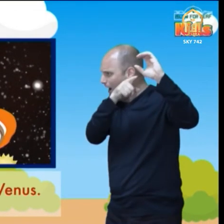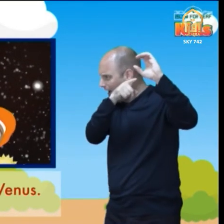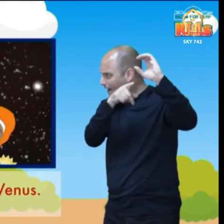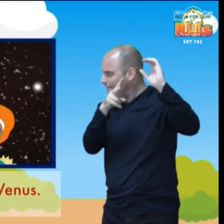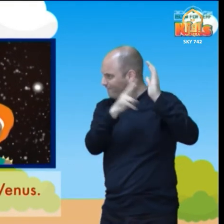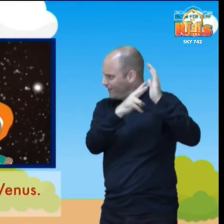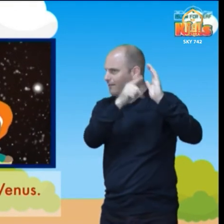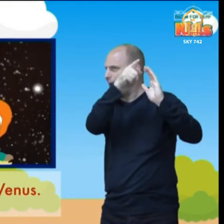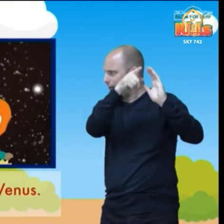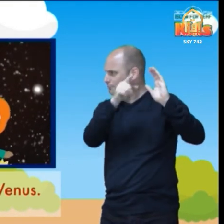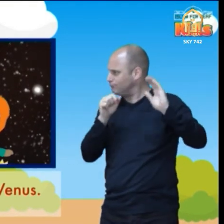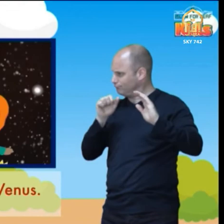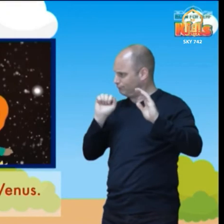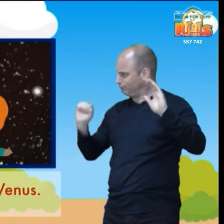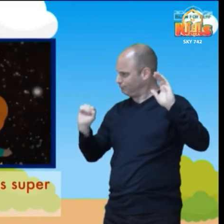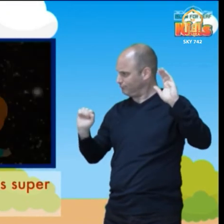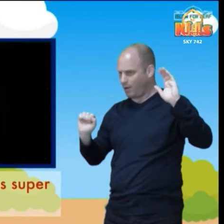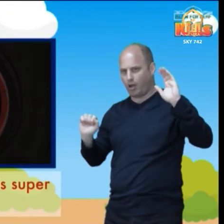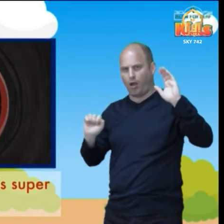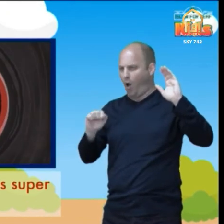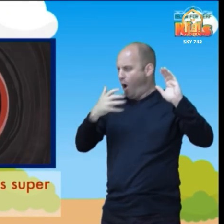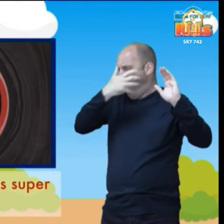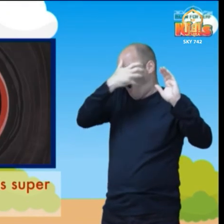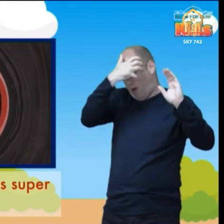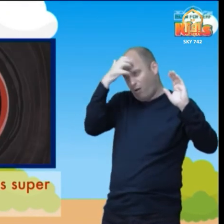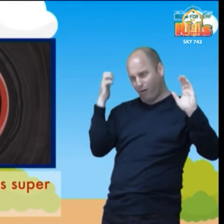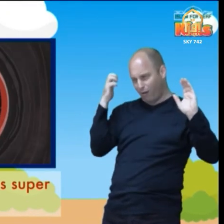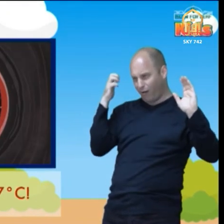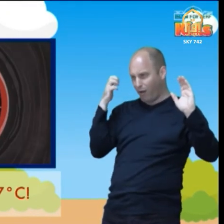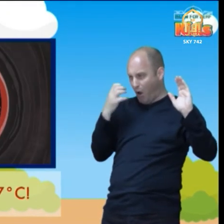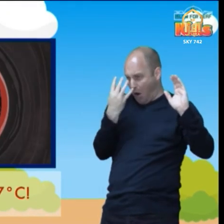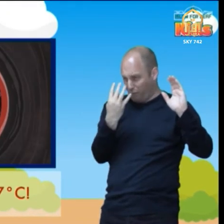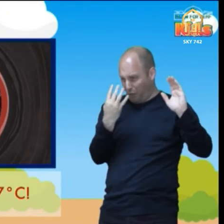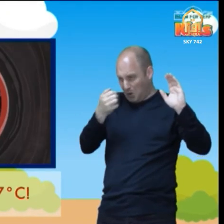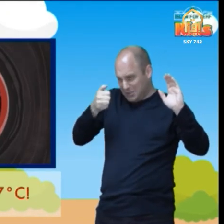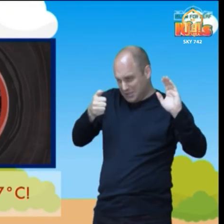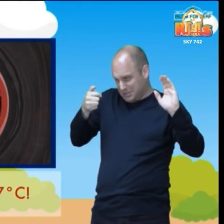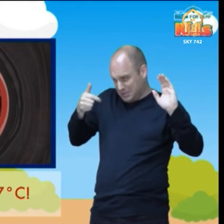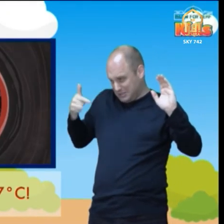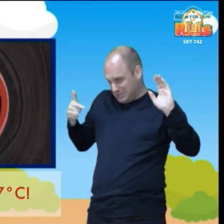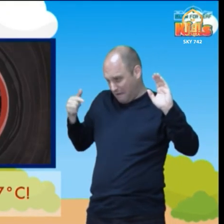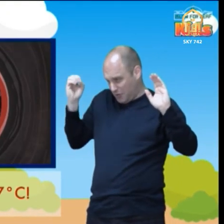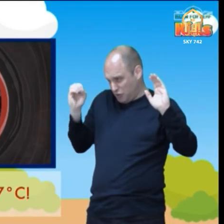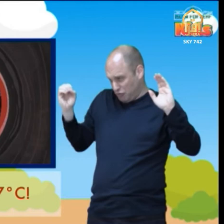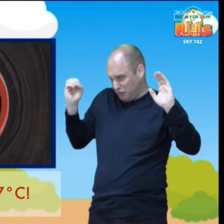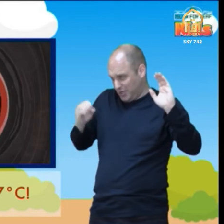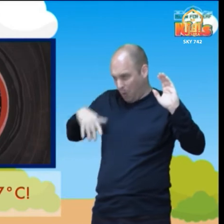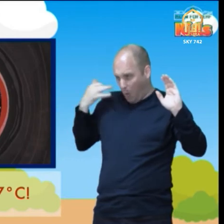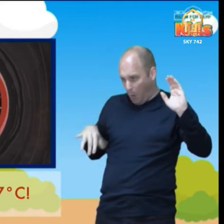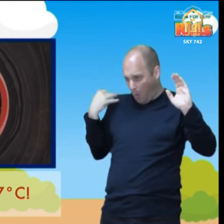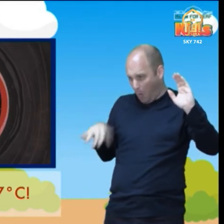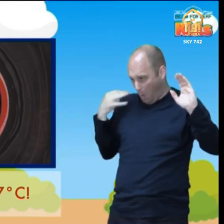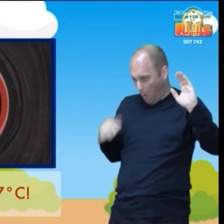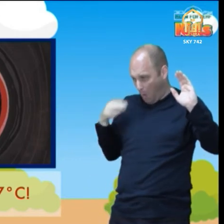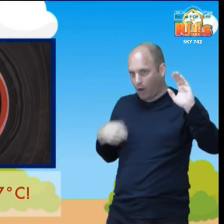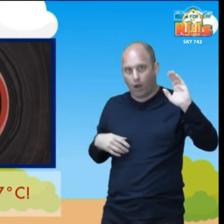You did, sis. That is Venus. Did you know Venus is super hot? Venus is about 467 degrees